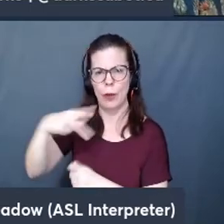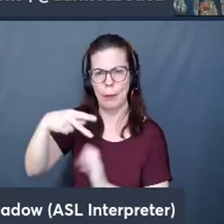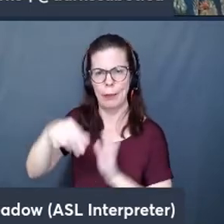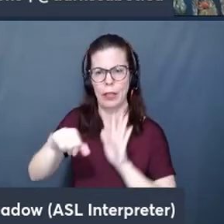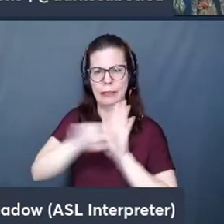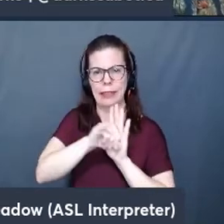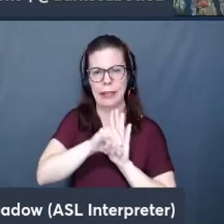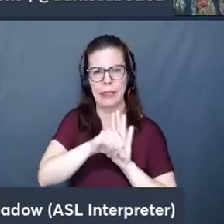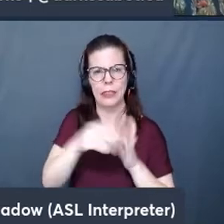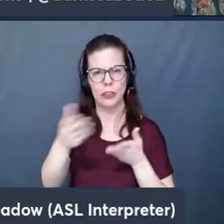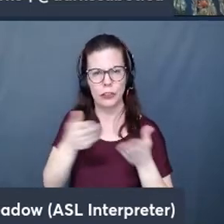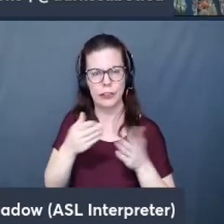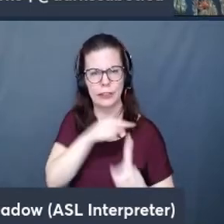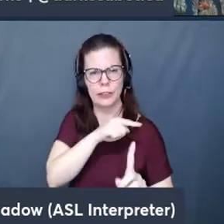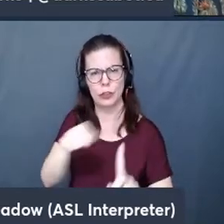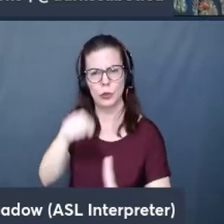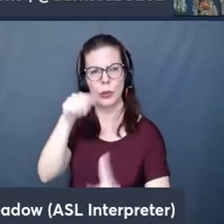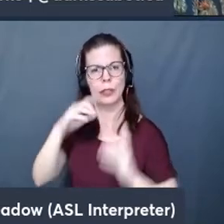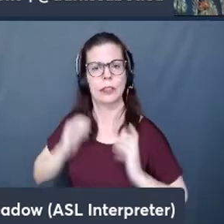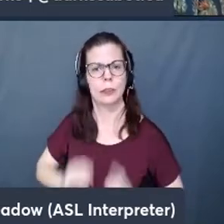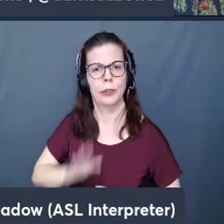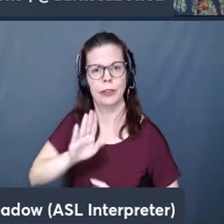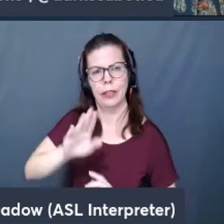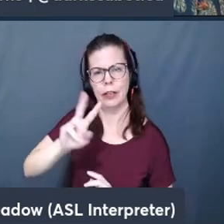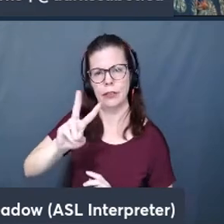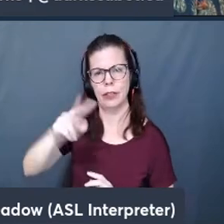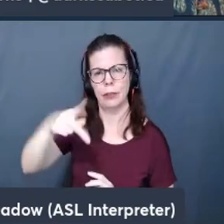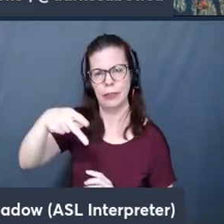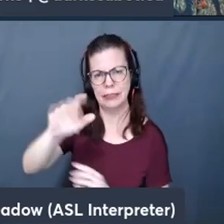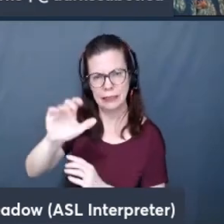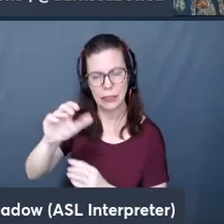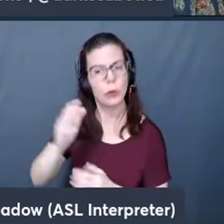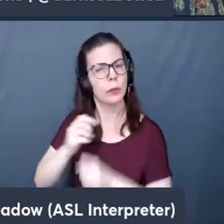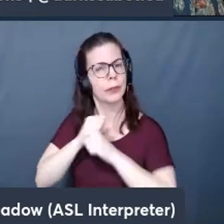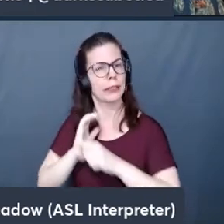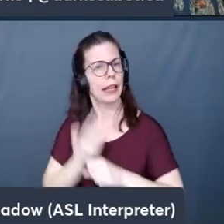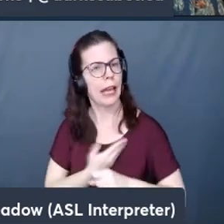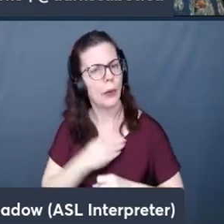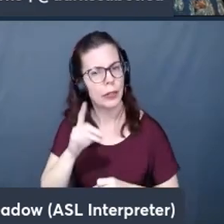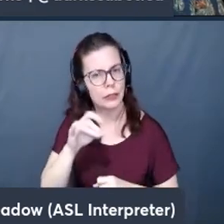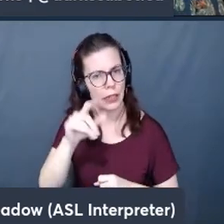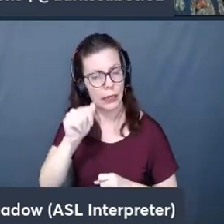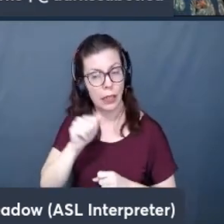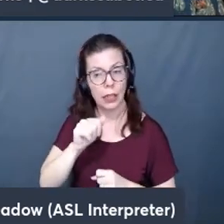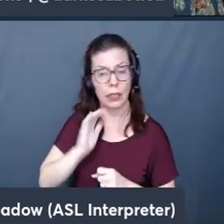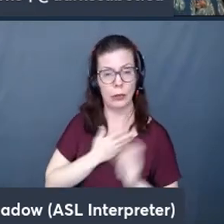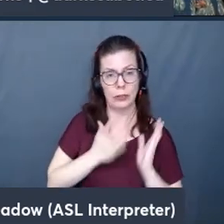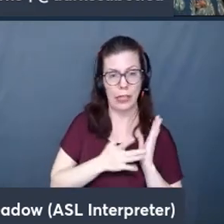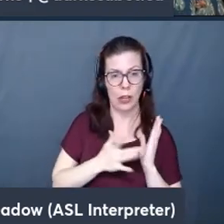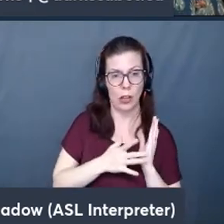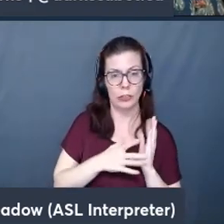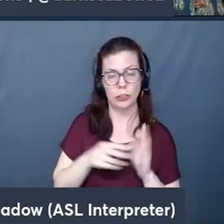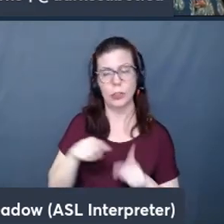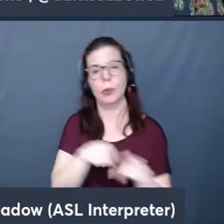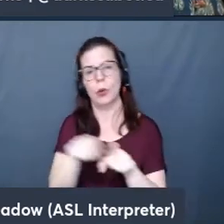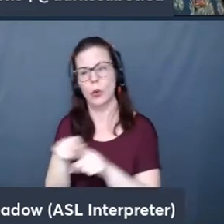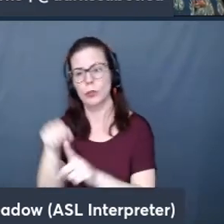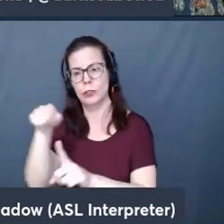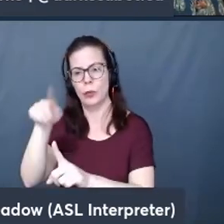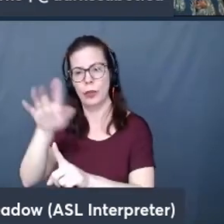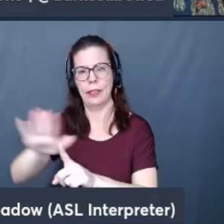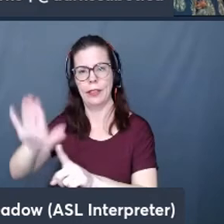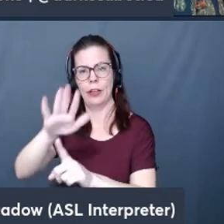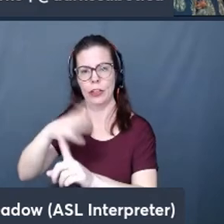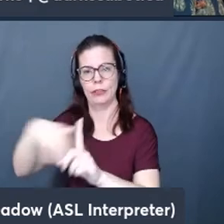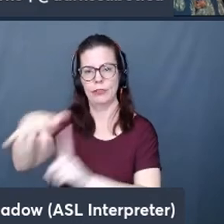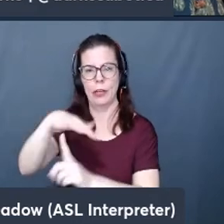a customer's VPC. We wanted to protect our data and technology while keeping the customer's environment safe as